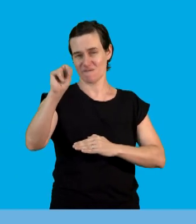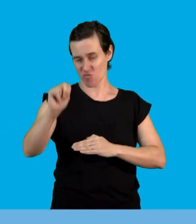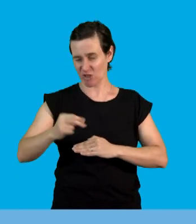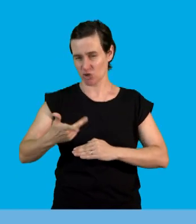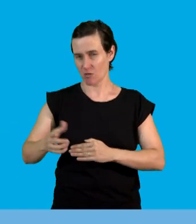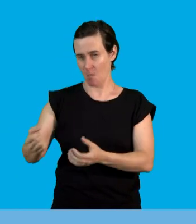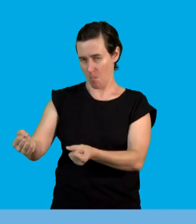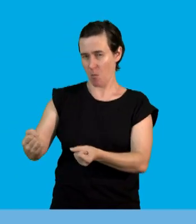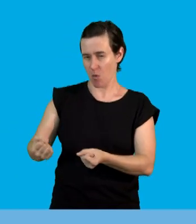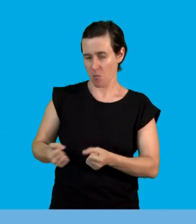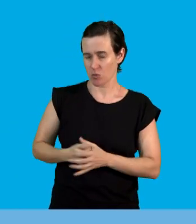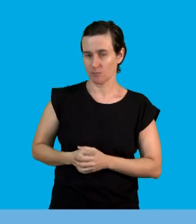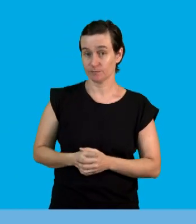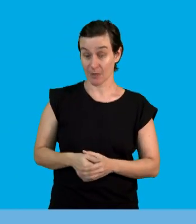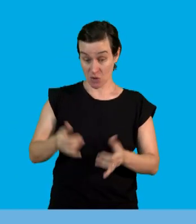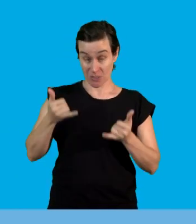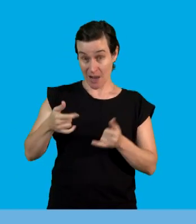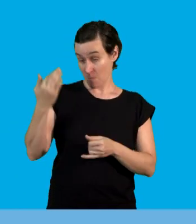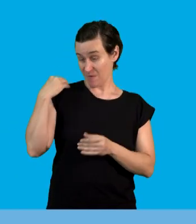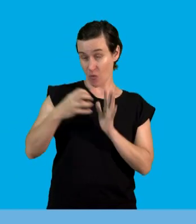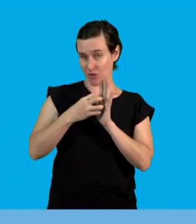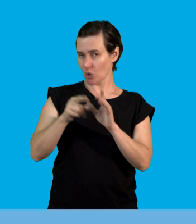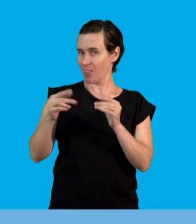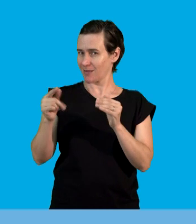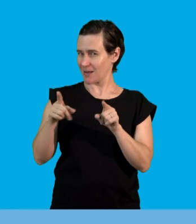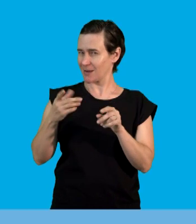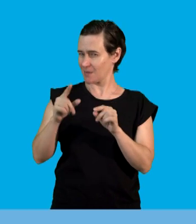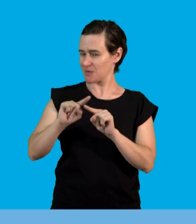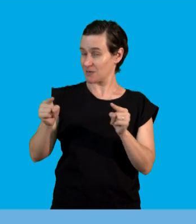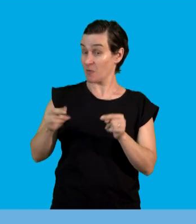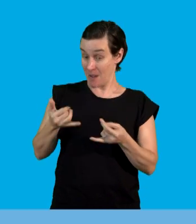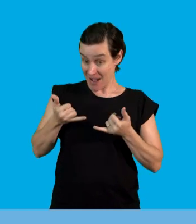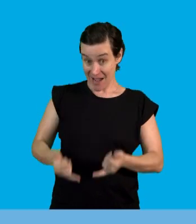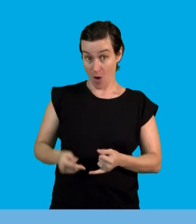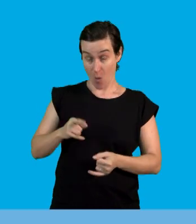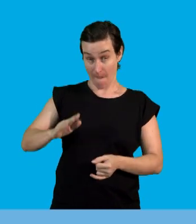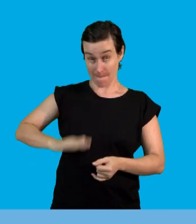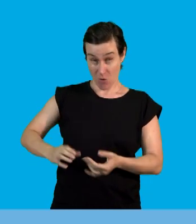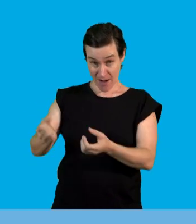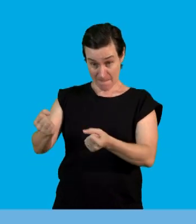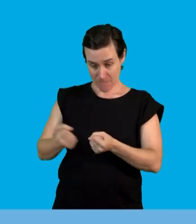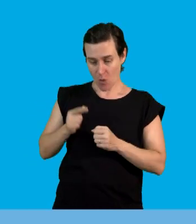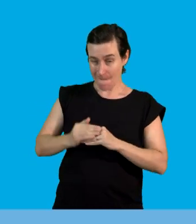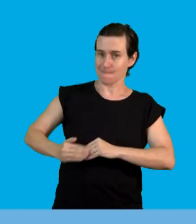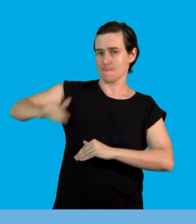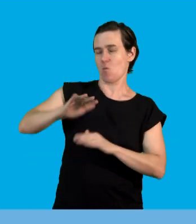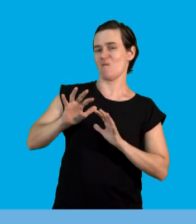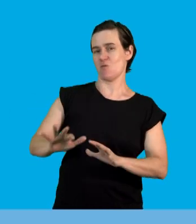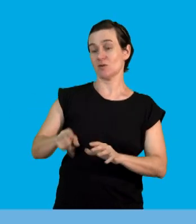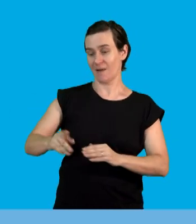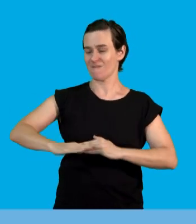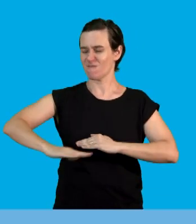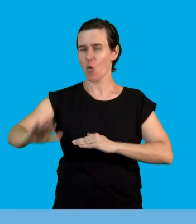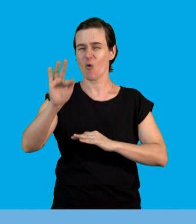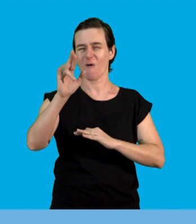pull force was equal to the frictional force. In this case, the pull force is larger than the frictional force. Now, should